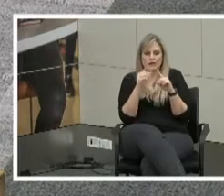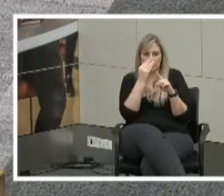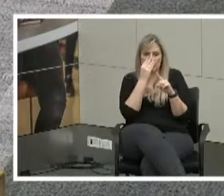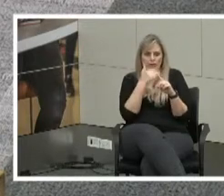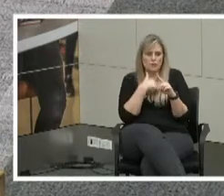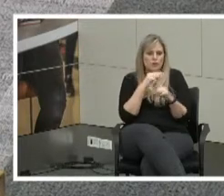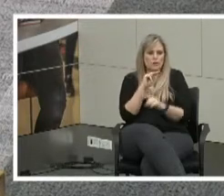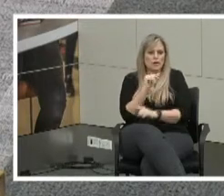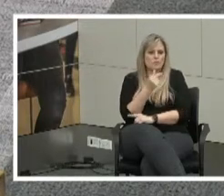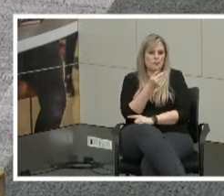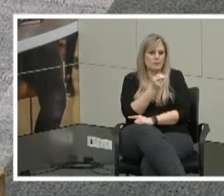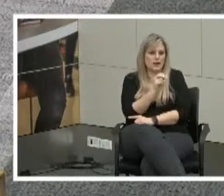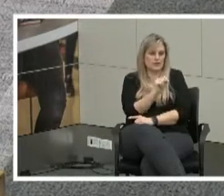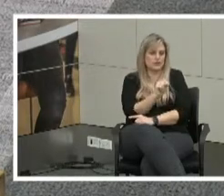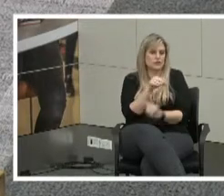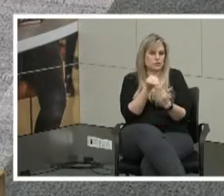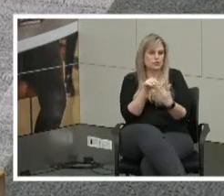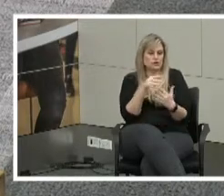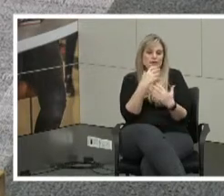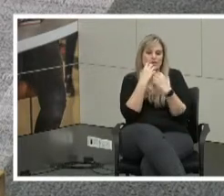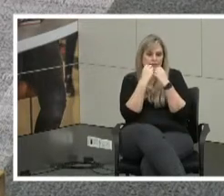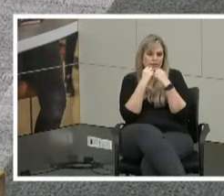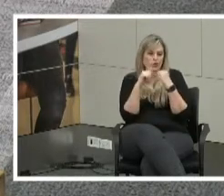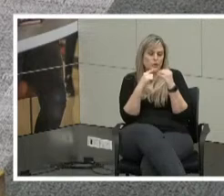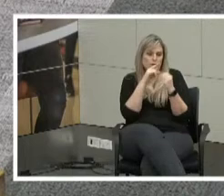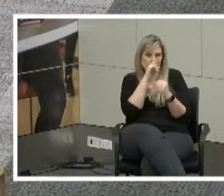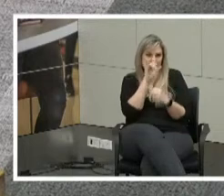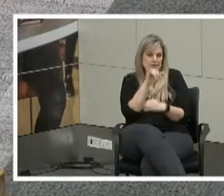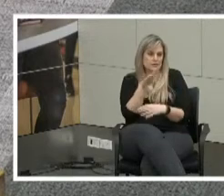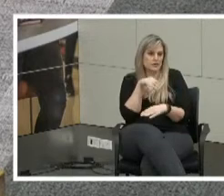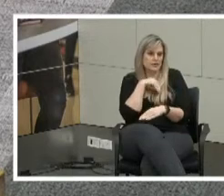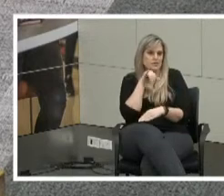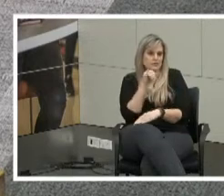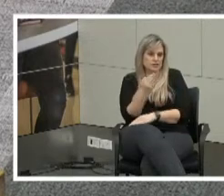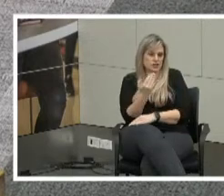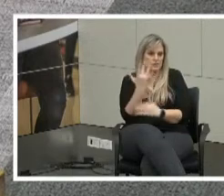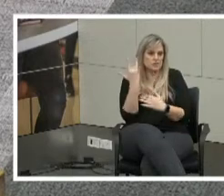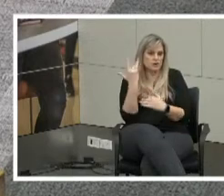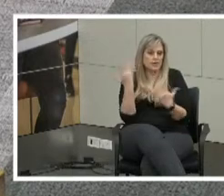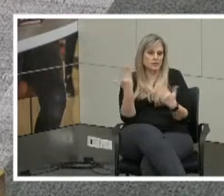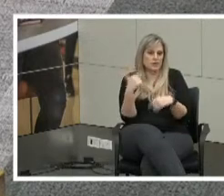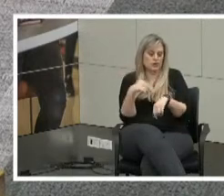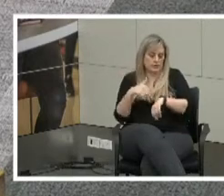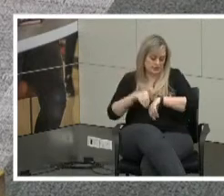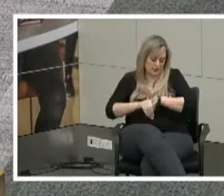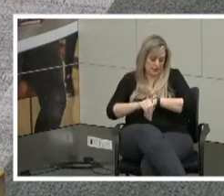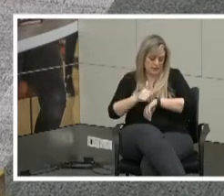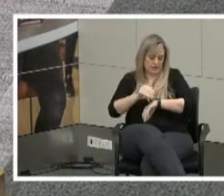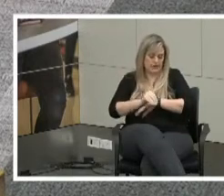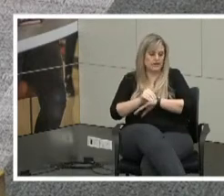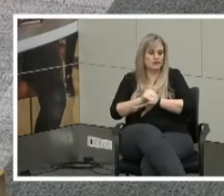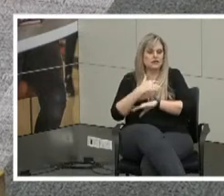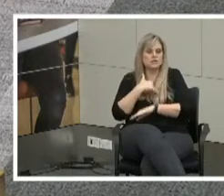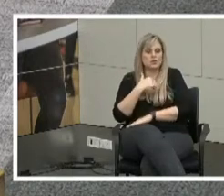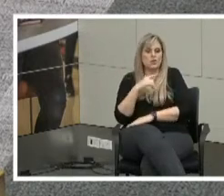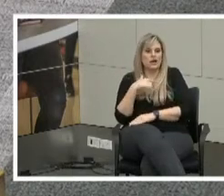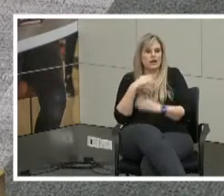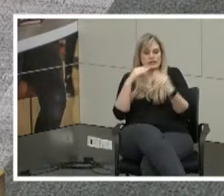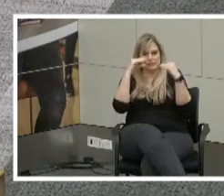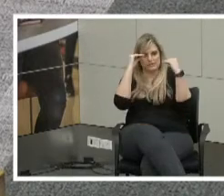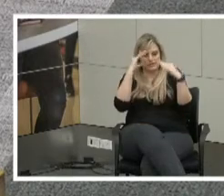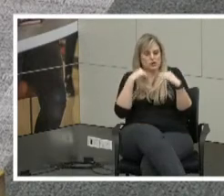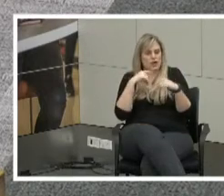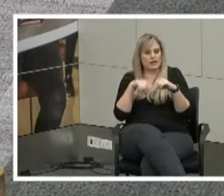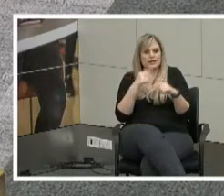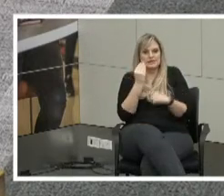magnet student I care about our kids that's why I took the job and that's why I'm here at this time of night um as a teacher I can't tell you how stressful